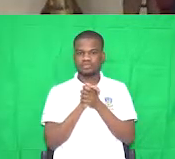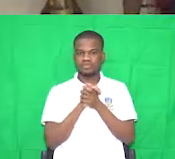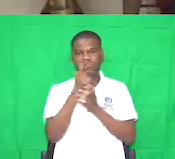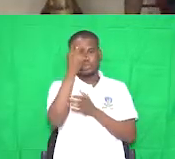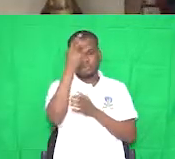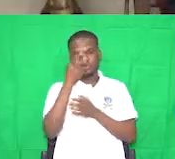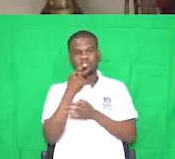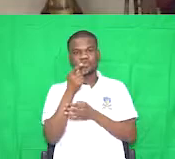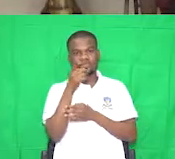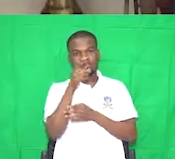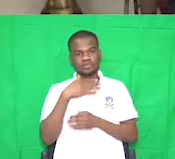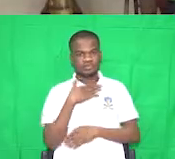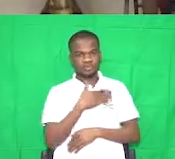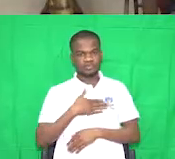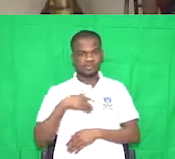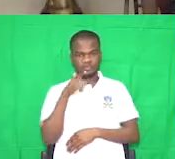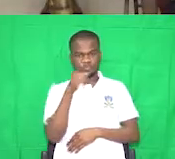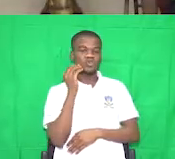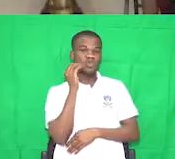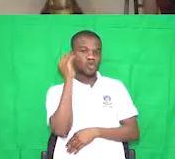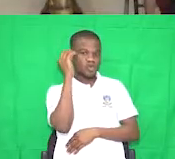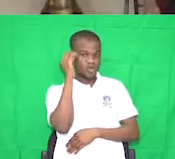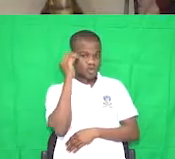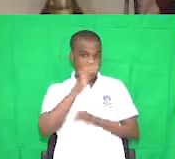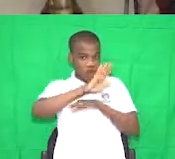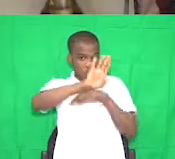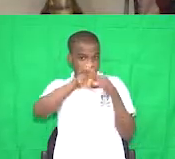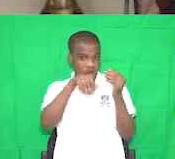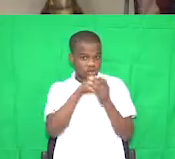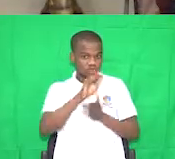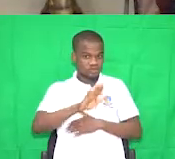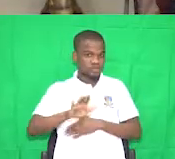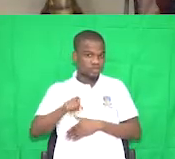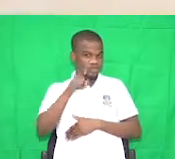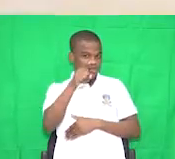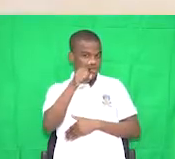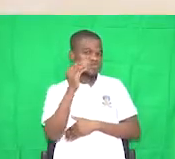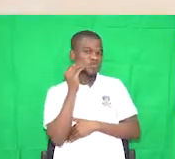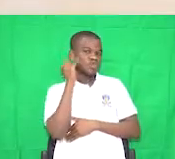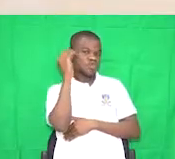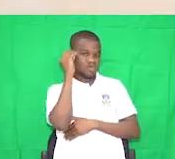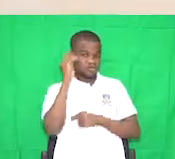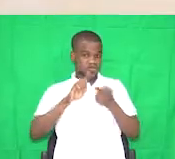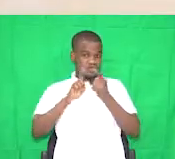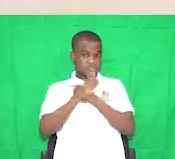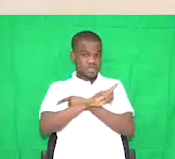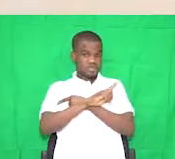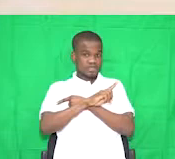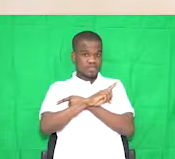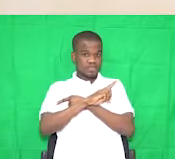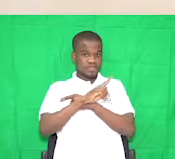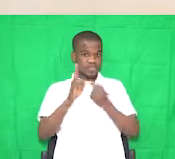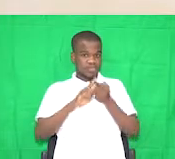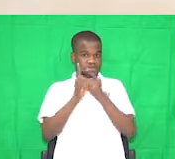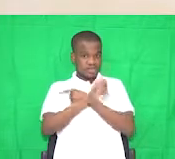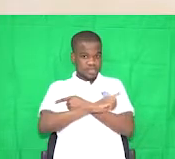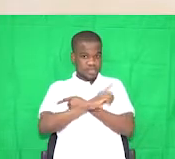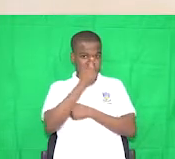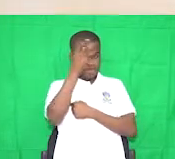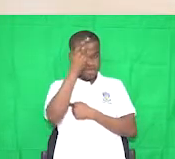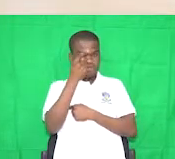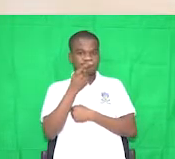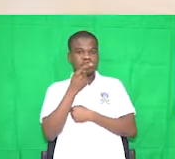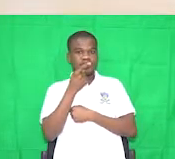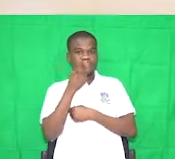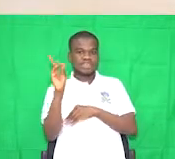Parents at home and children at home. Today is Parents' Day, a day